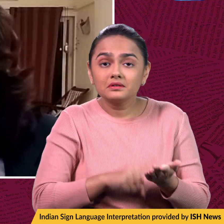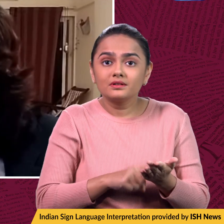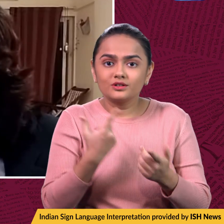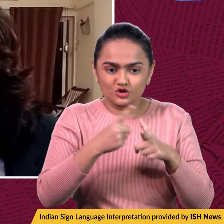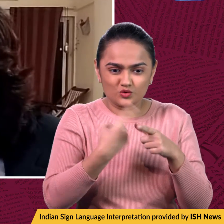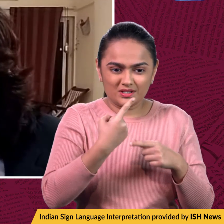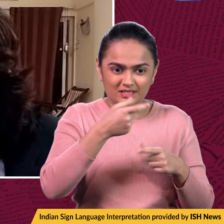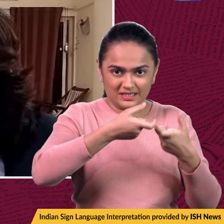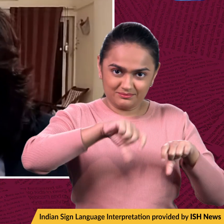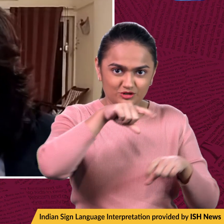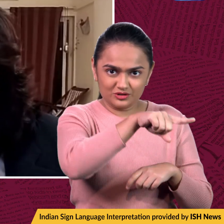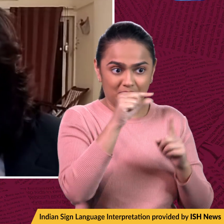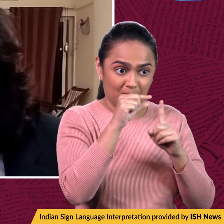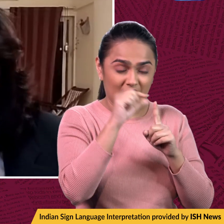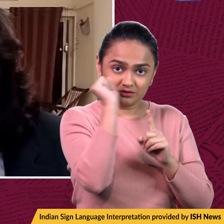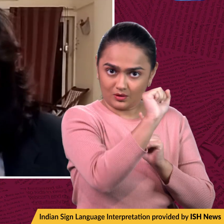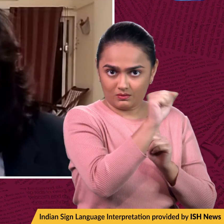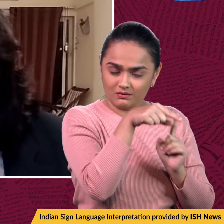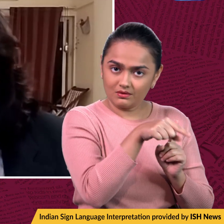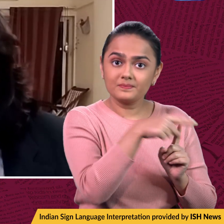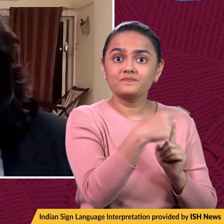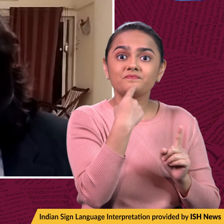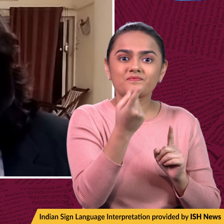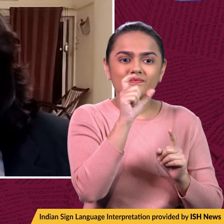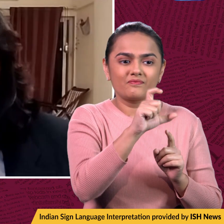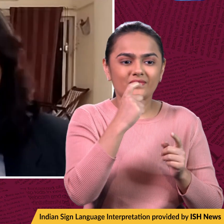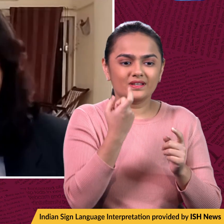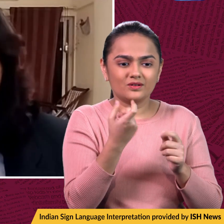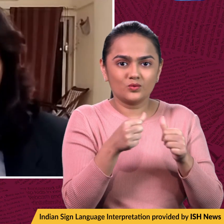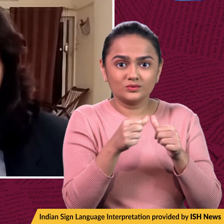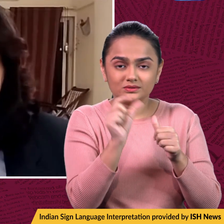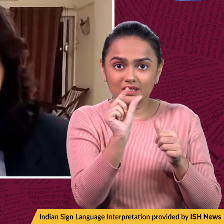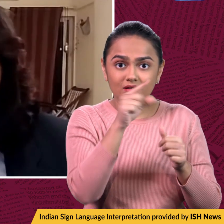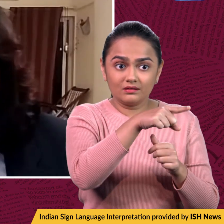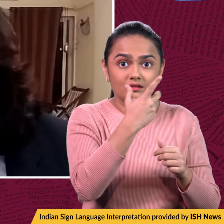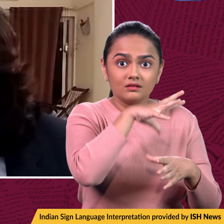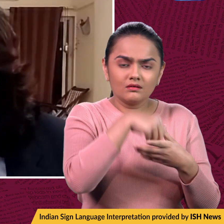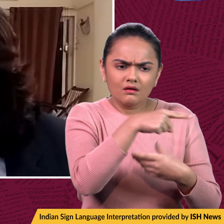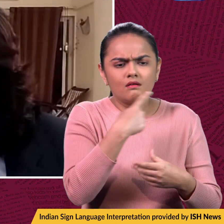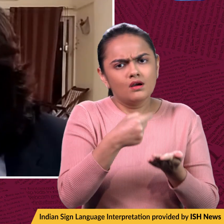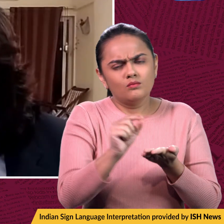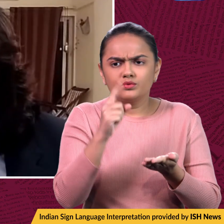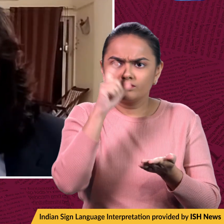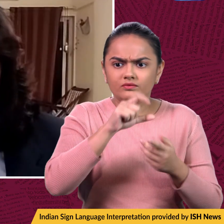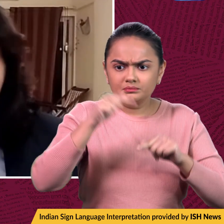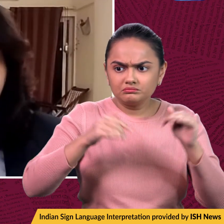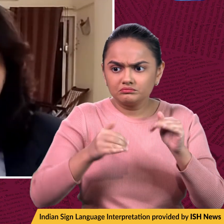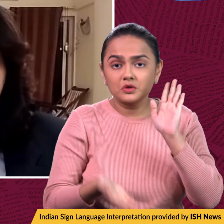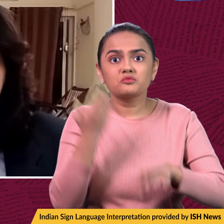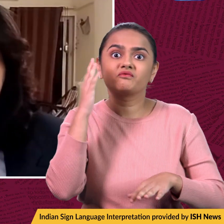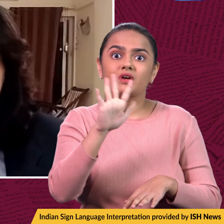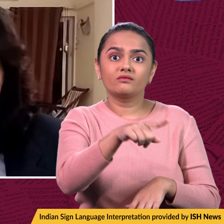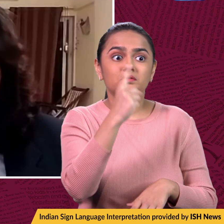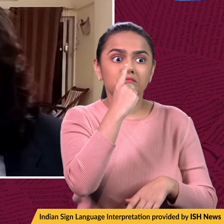Judicial Commission of Pakistan, headed by Chief Justice Gulzar Ahmad, approved Malik's elevation by a majority of